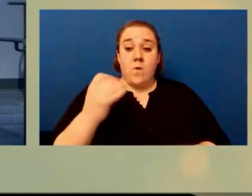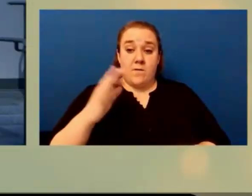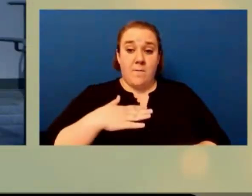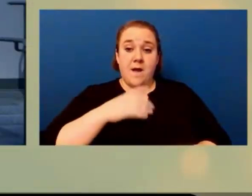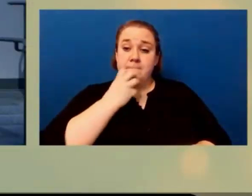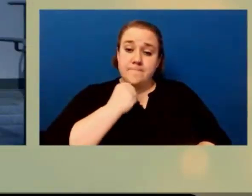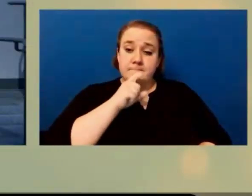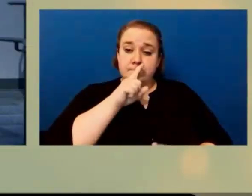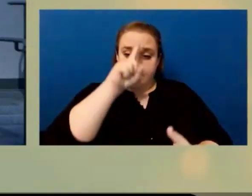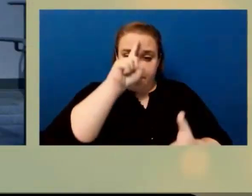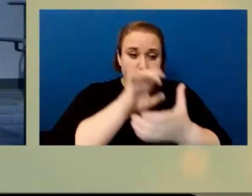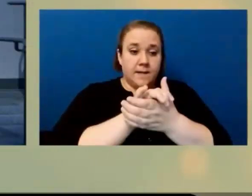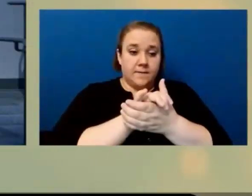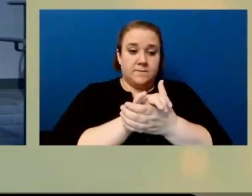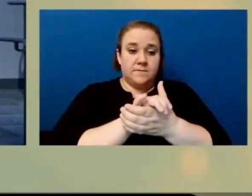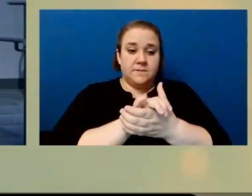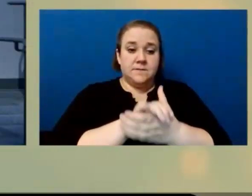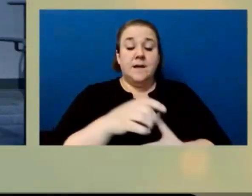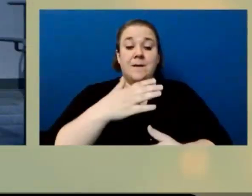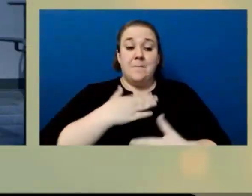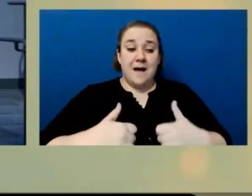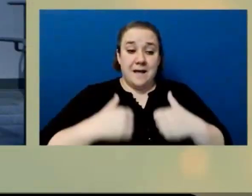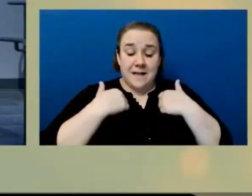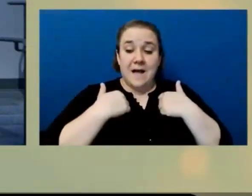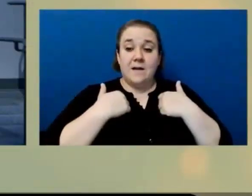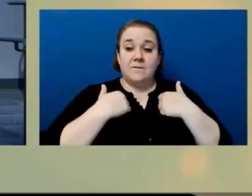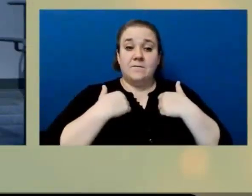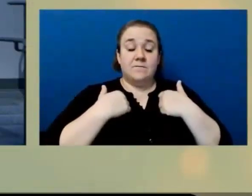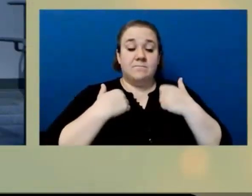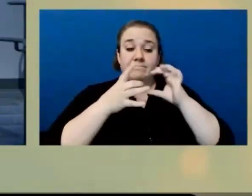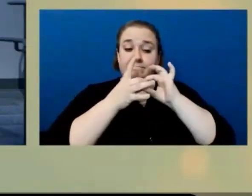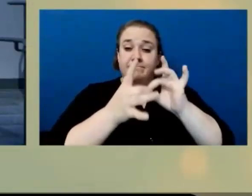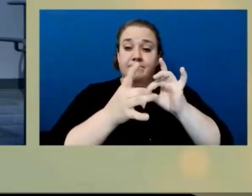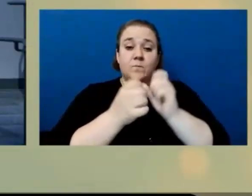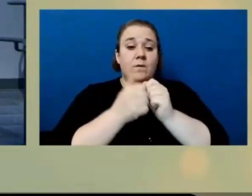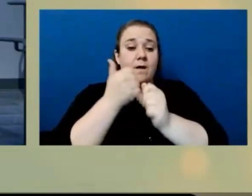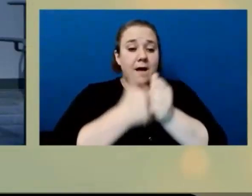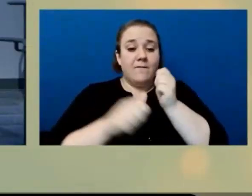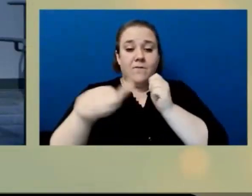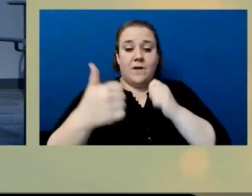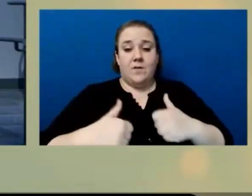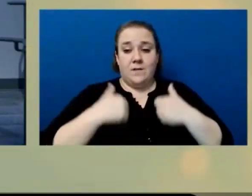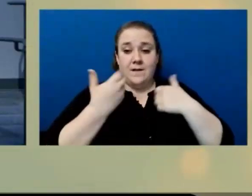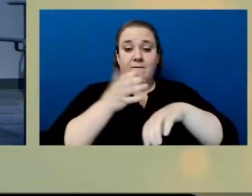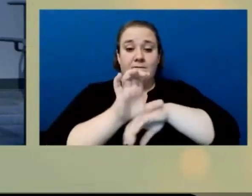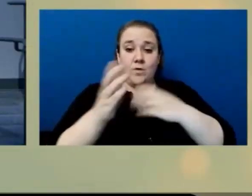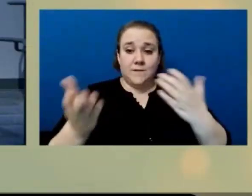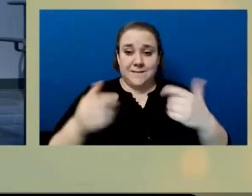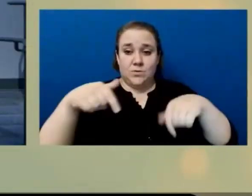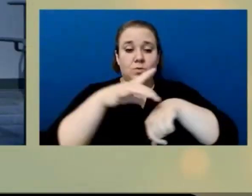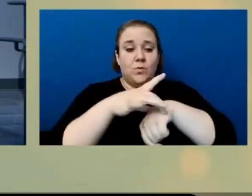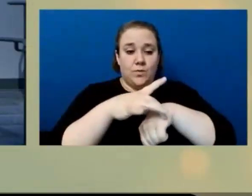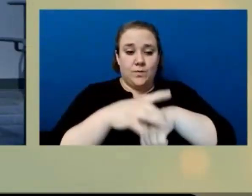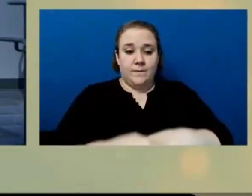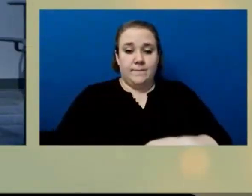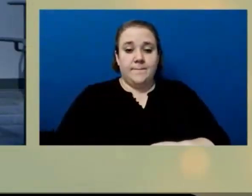One of my core beliefs as a Unitarian Universalist is that my life is inextricably bound together with every other life